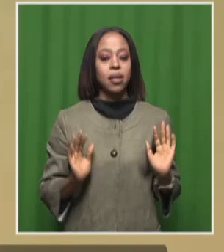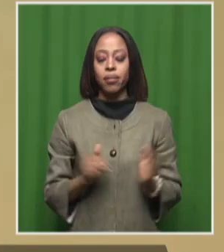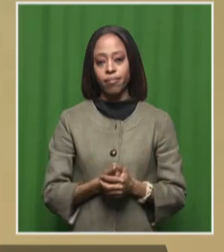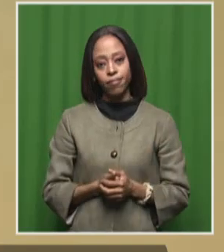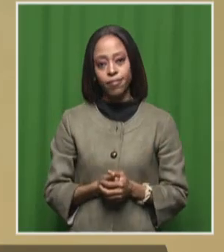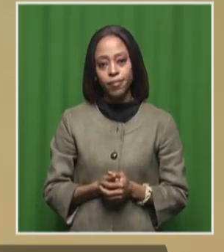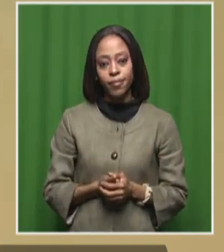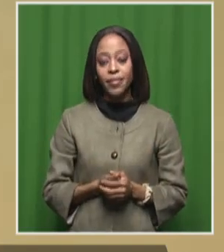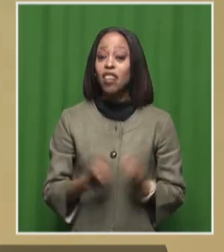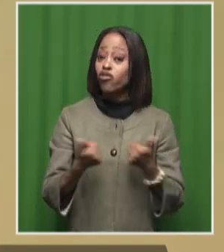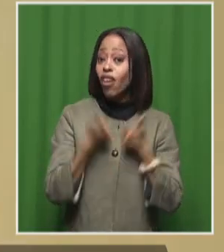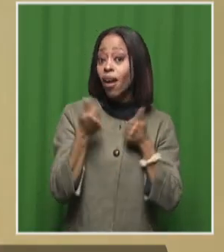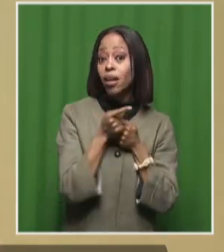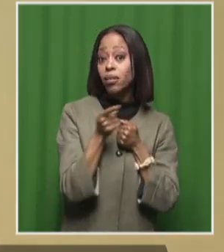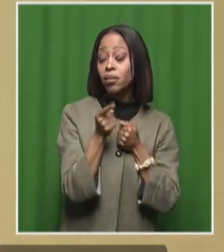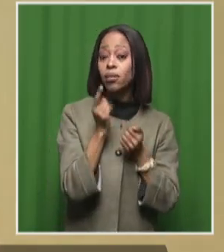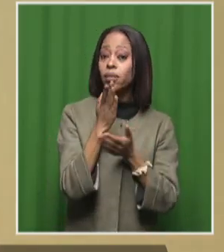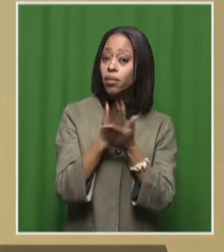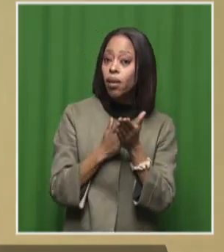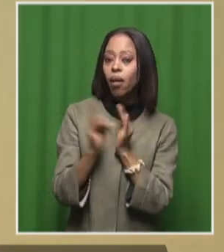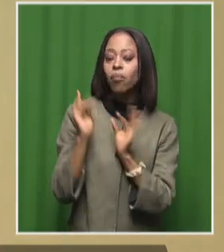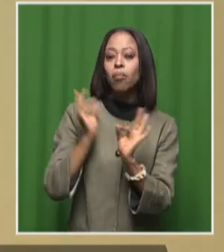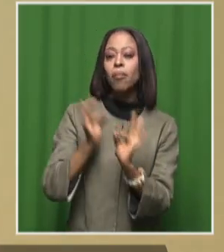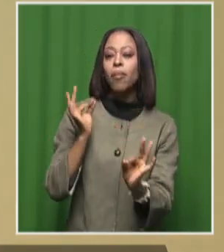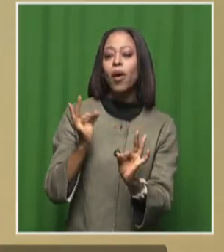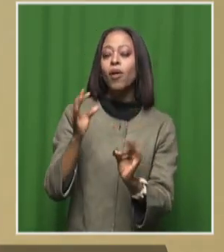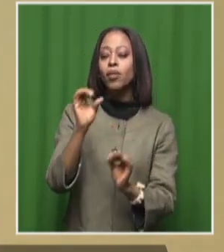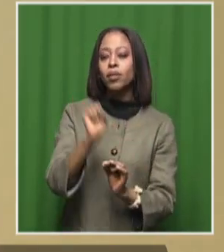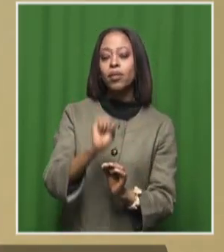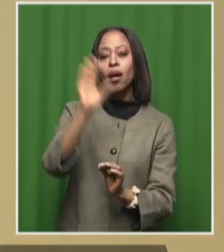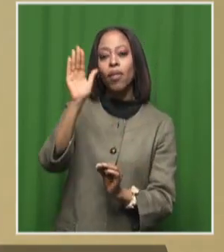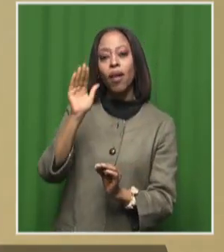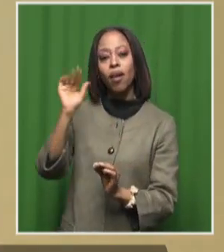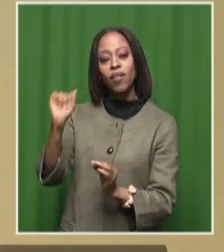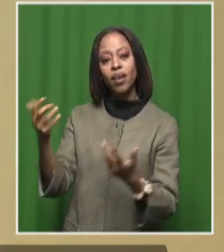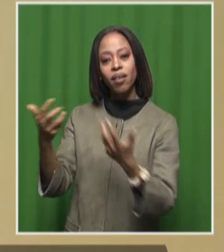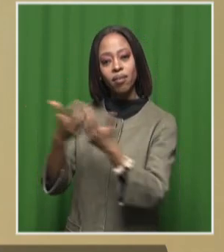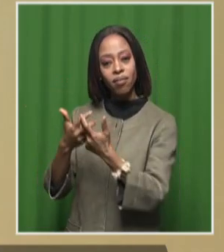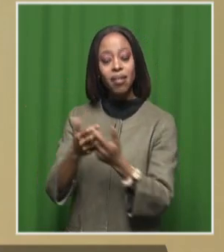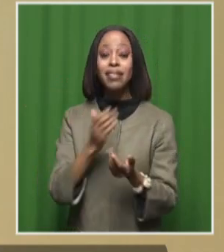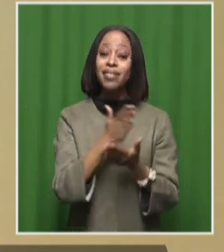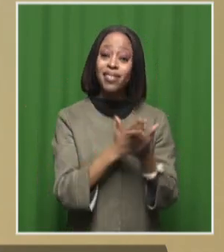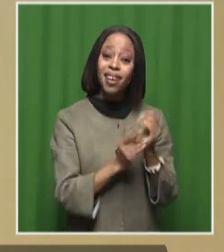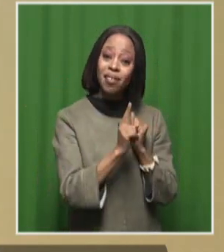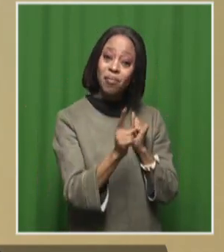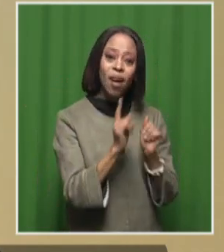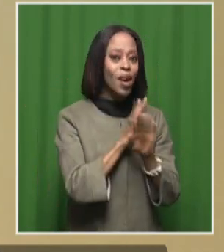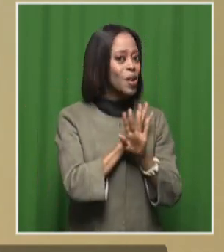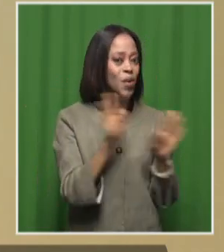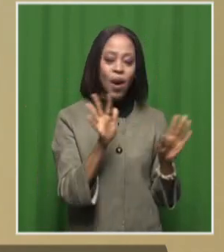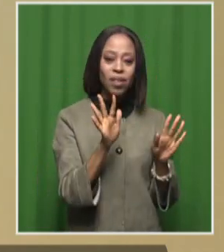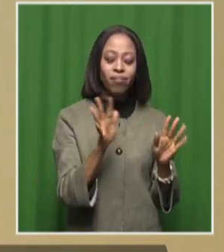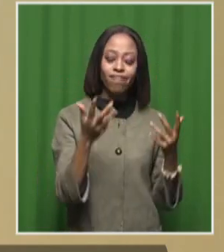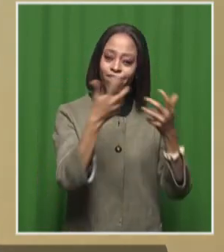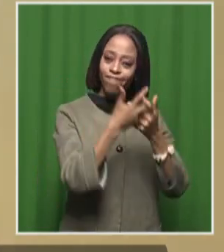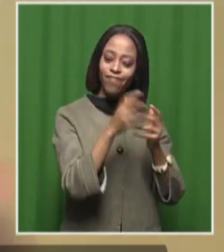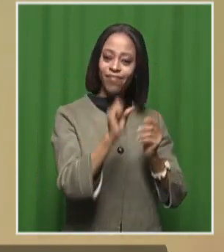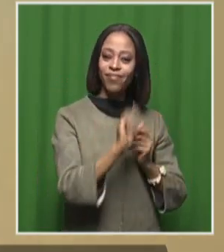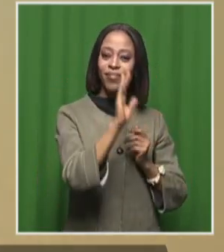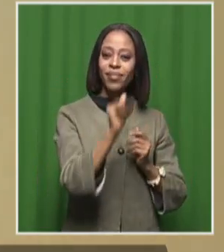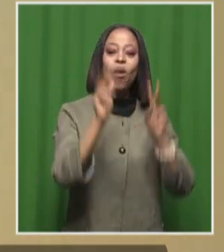challenges which some of them are specific for South Africa, but some of them are not specific only for South Africa.